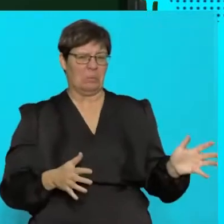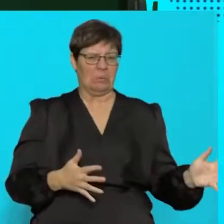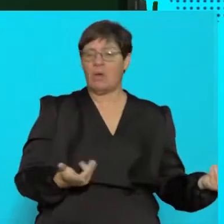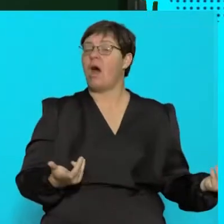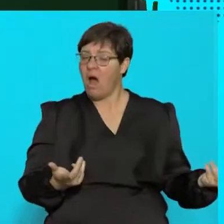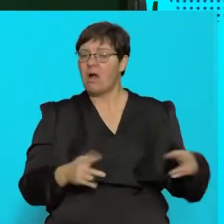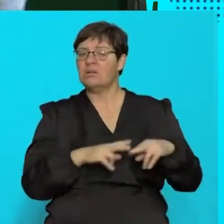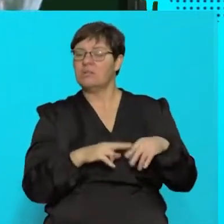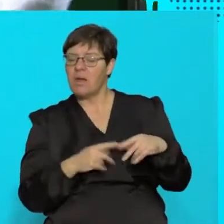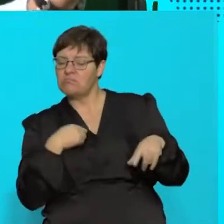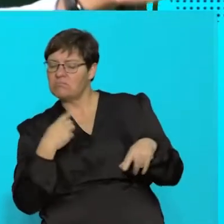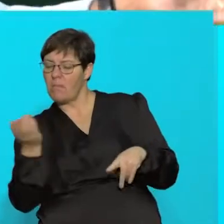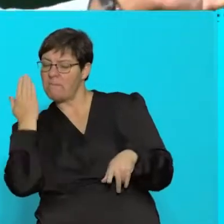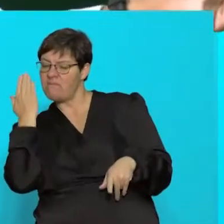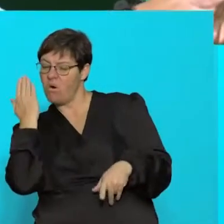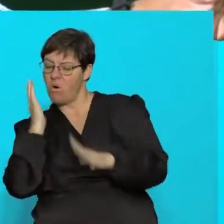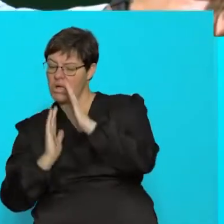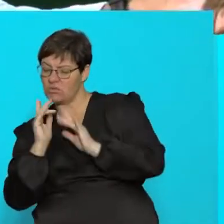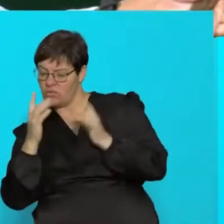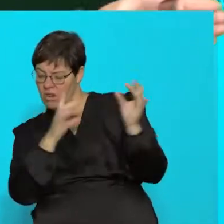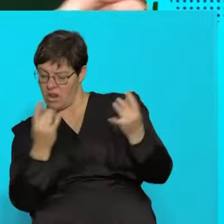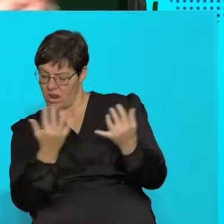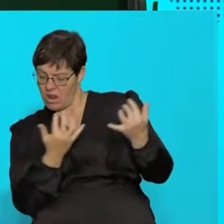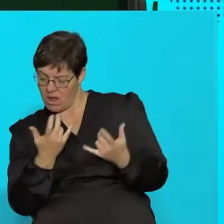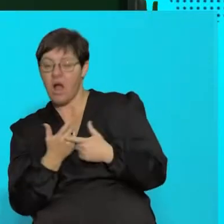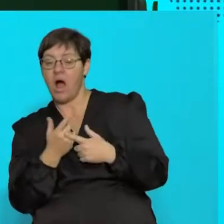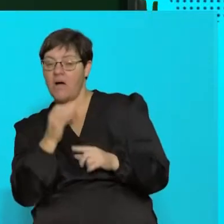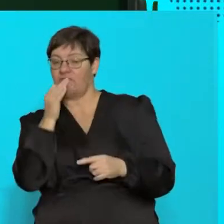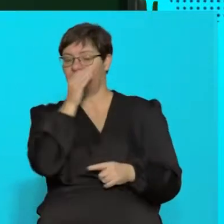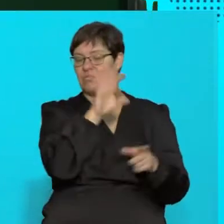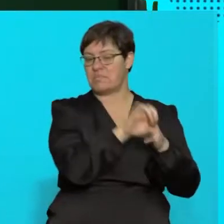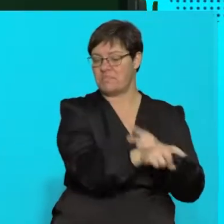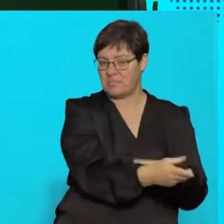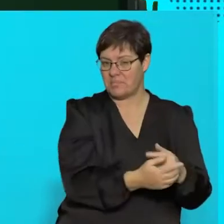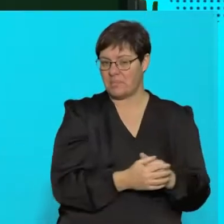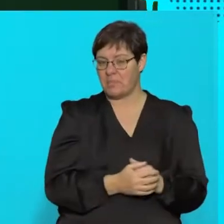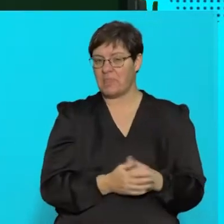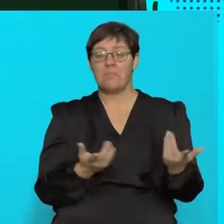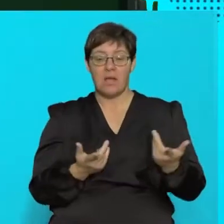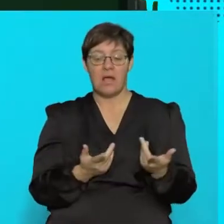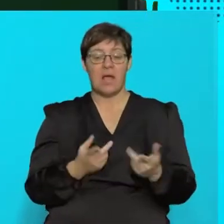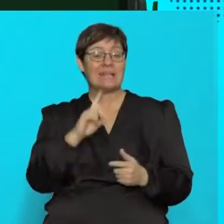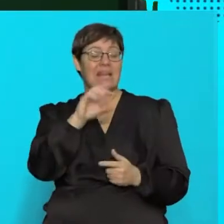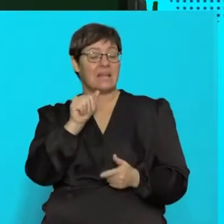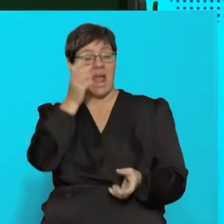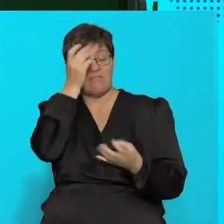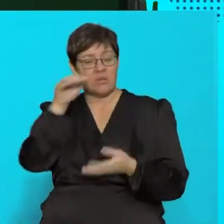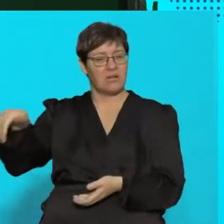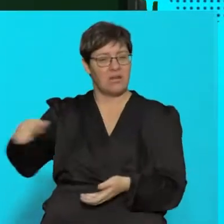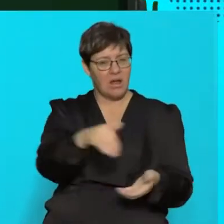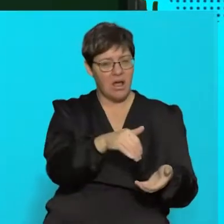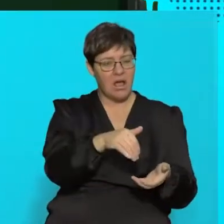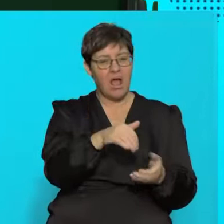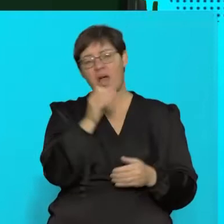forecasting. If we have data and we want to predict the future using the data we collected,